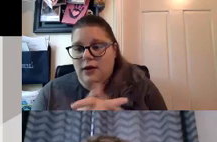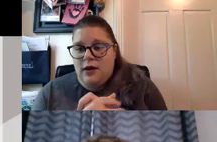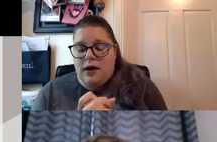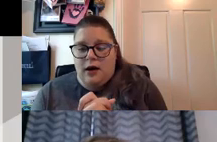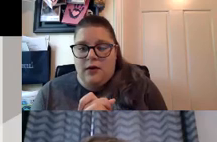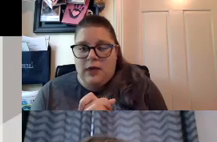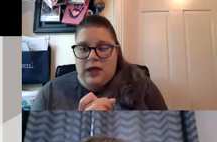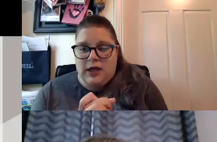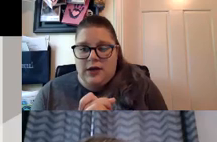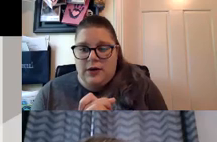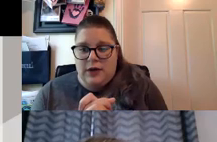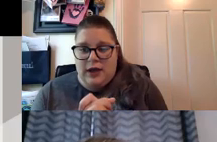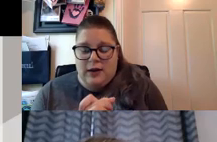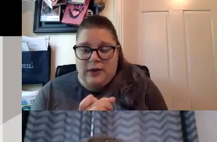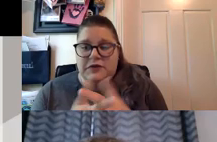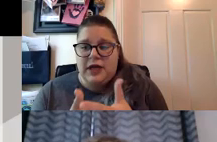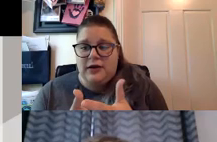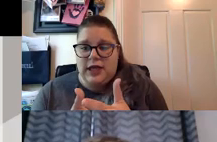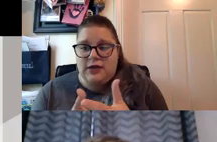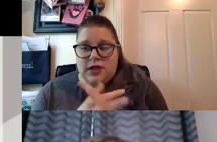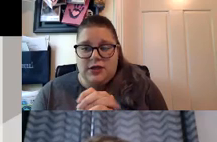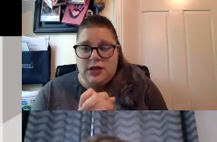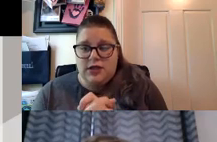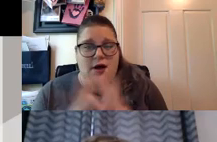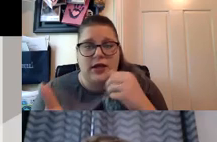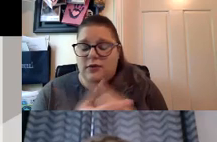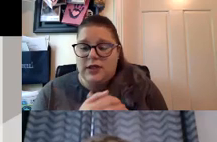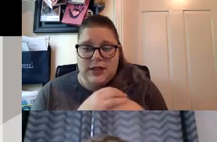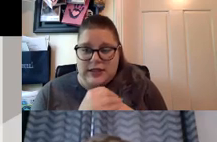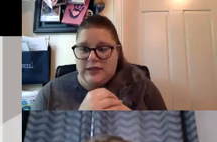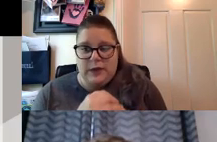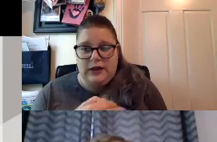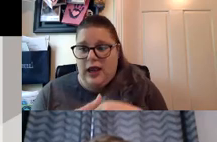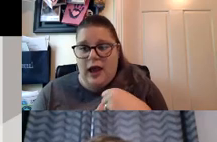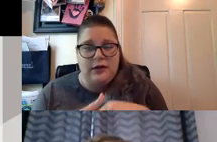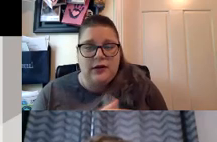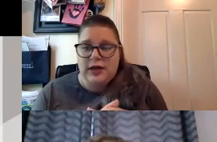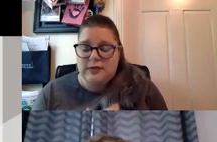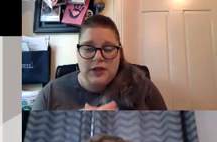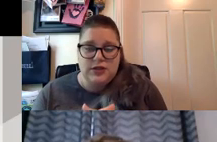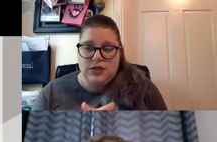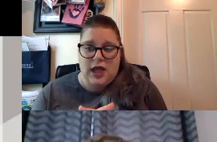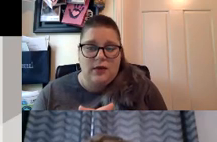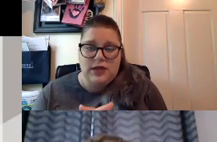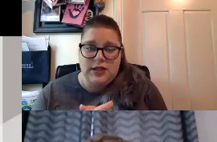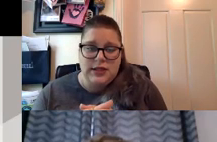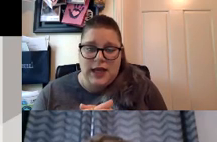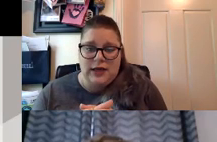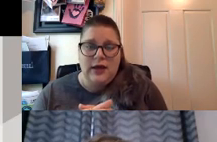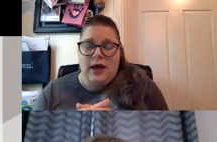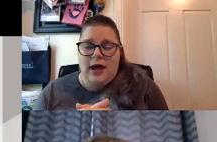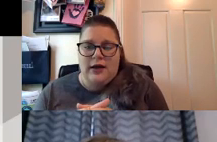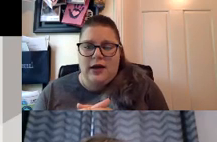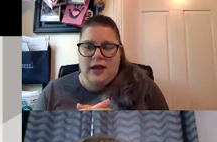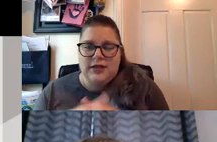mistake. And I know, again, I'm going to give a shout out to Angela. She is all in with this accessibility and learning as much as she can with